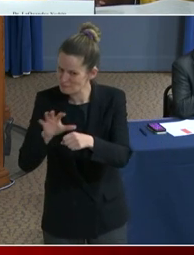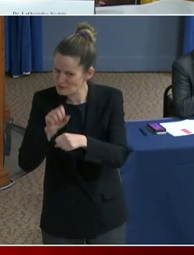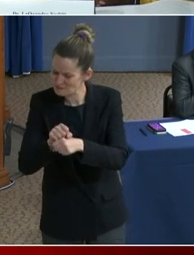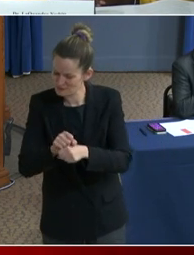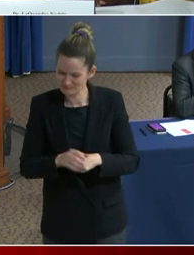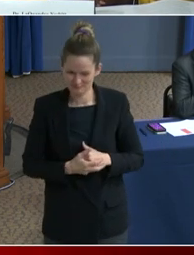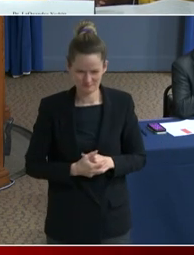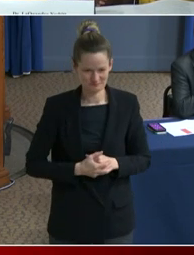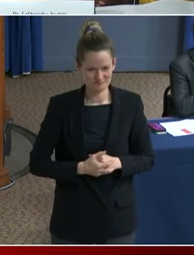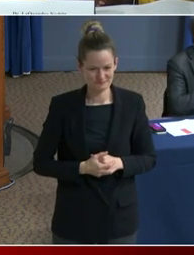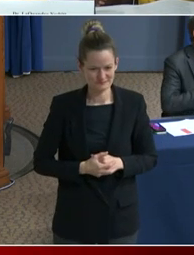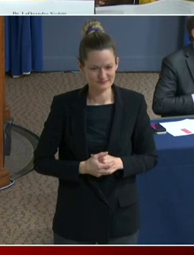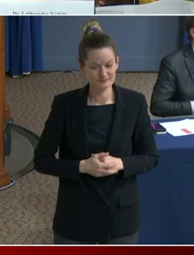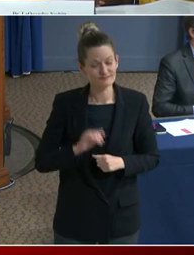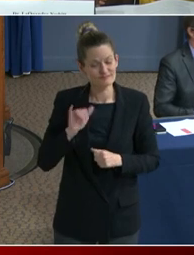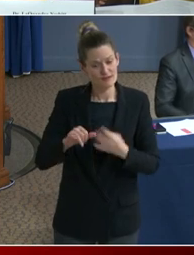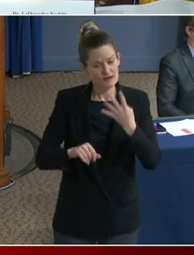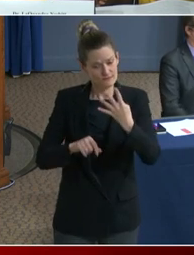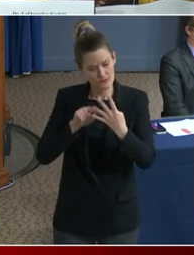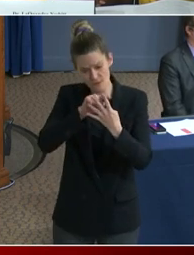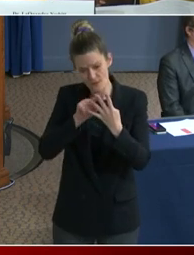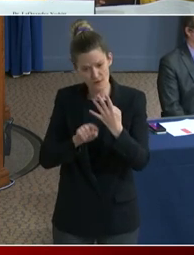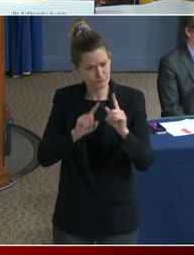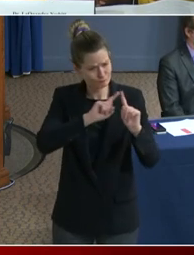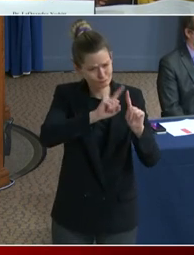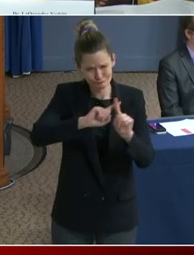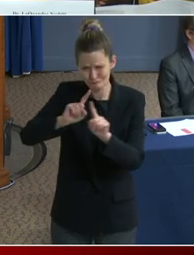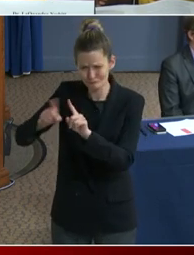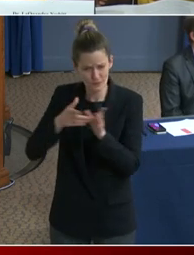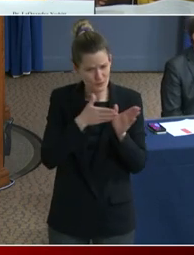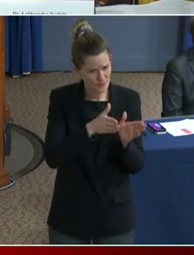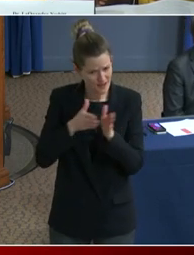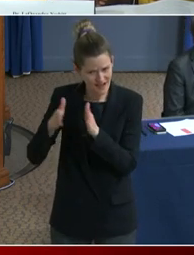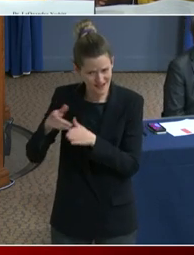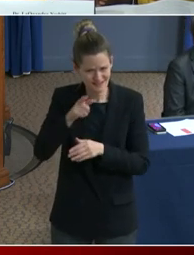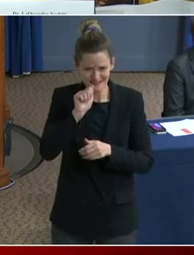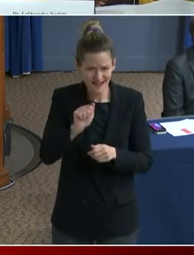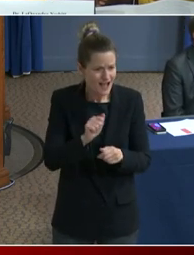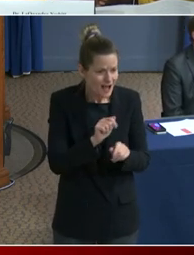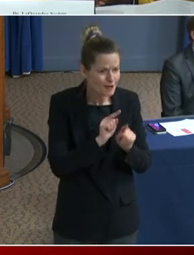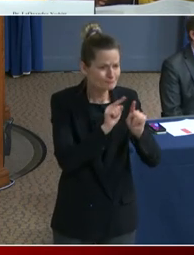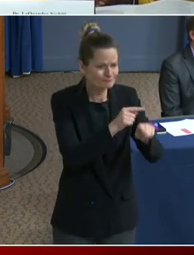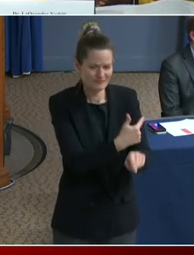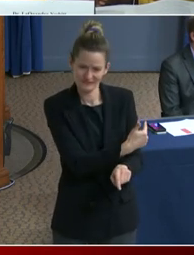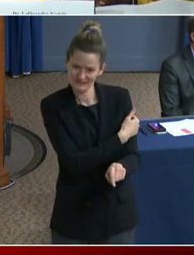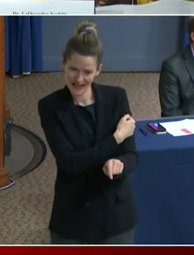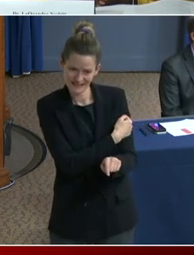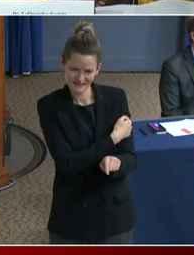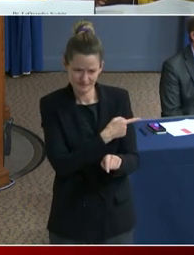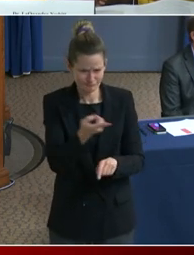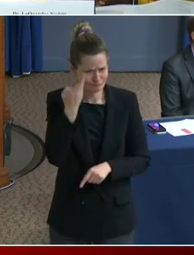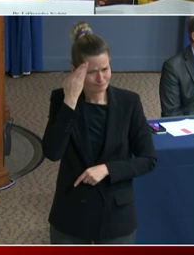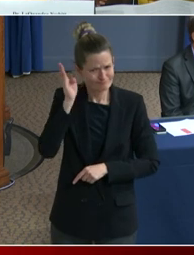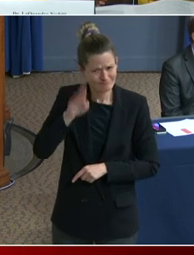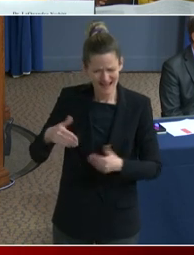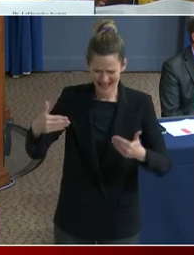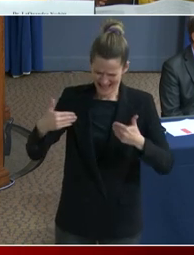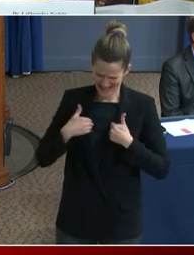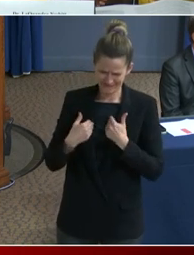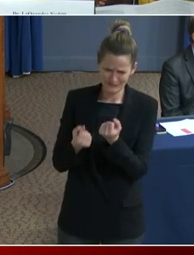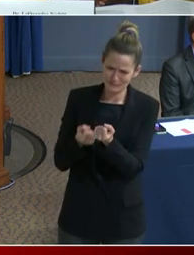4 ways to get vaccinated and boosted? Because we want people to know there's an ample supply of vaccine in the District of